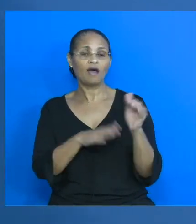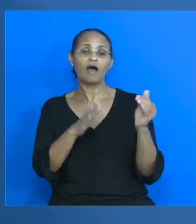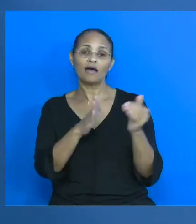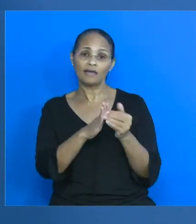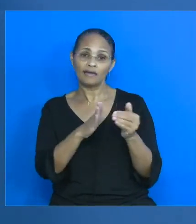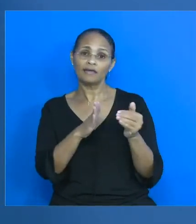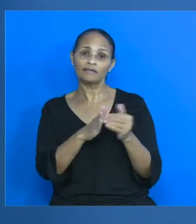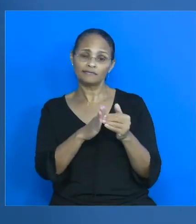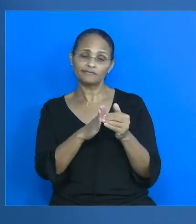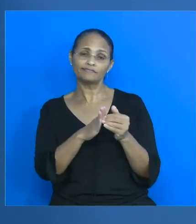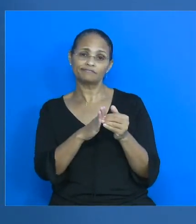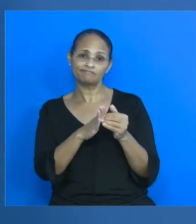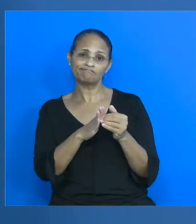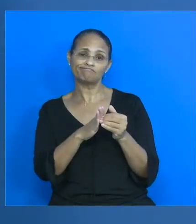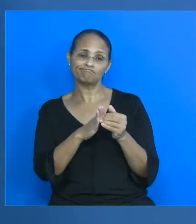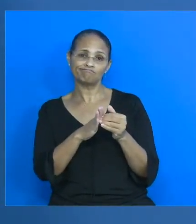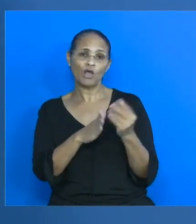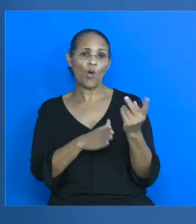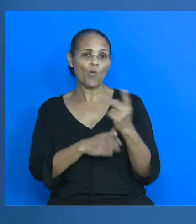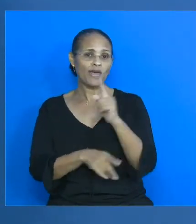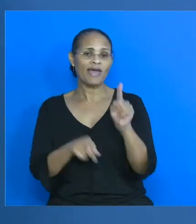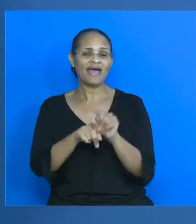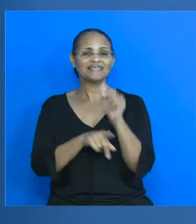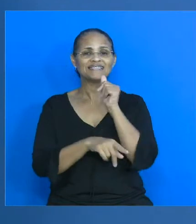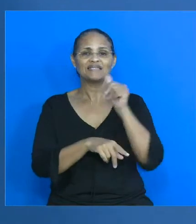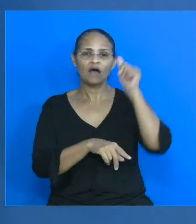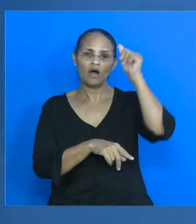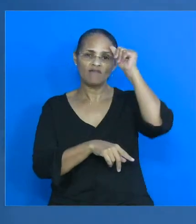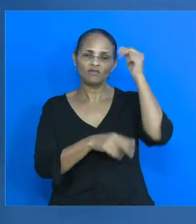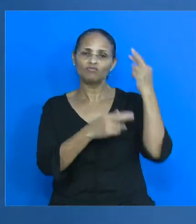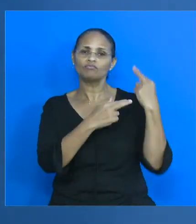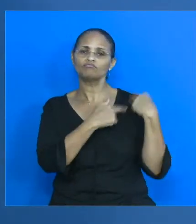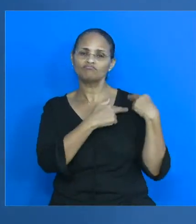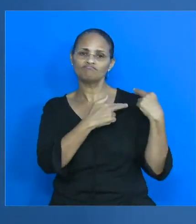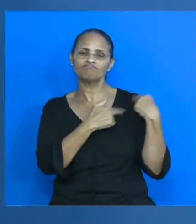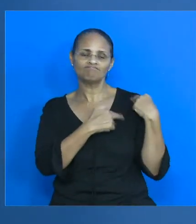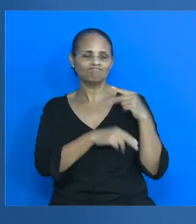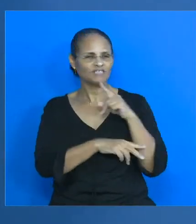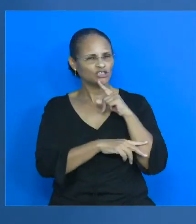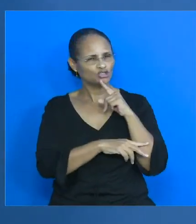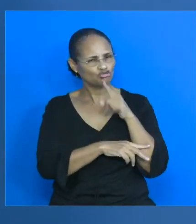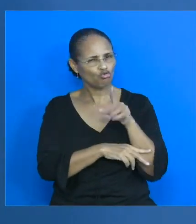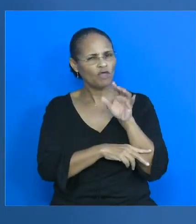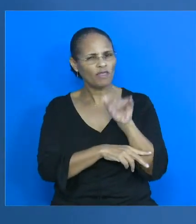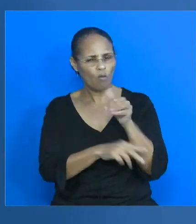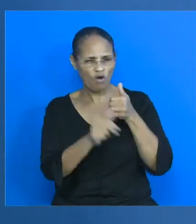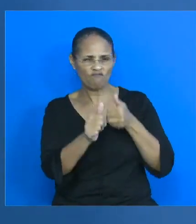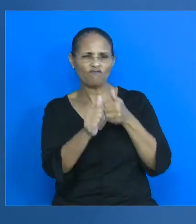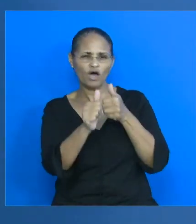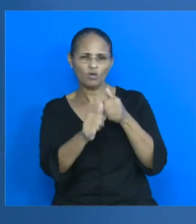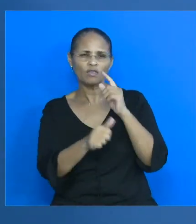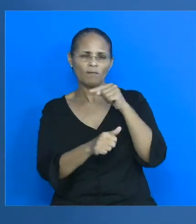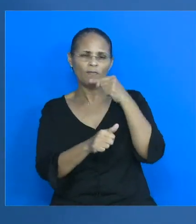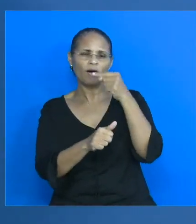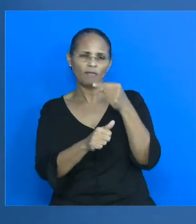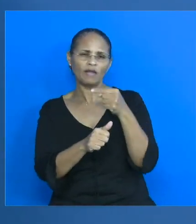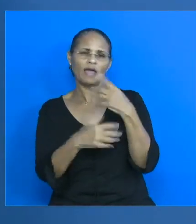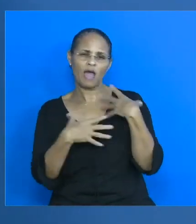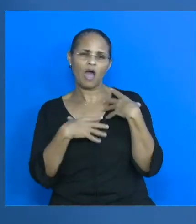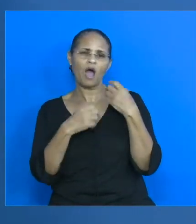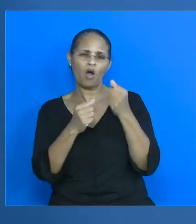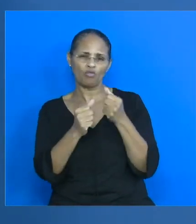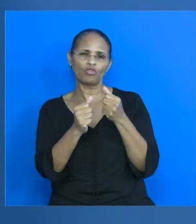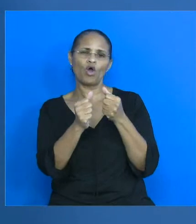again, we as adults have a responsibility also to ensure that we are adhering to the public health guidelines, and